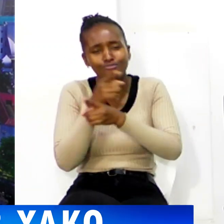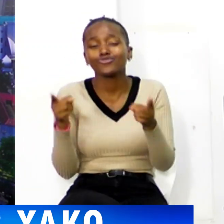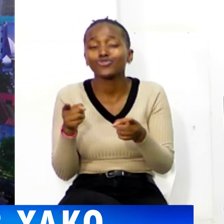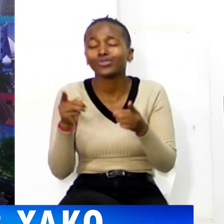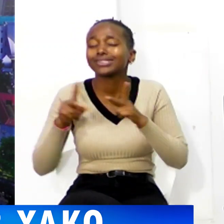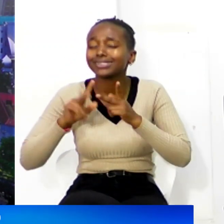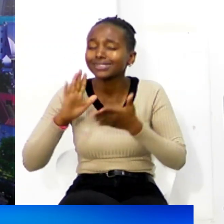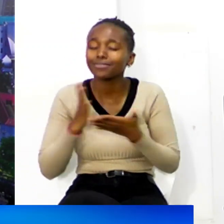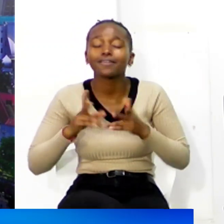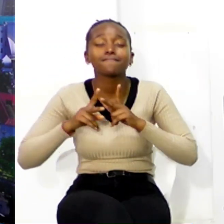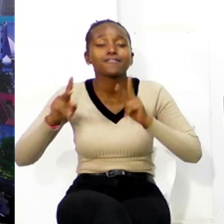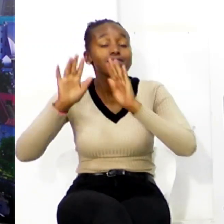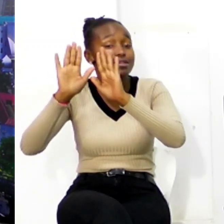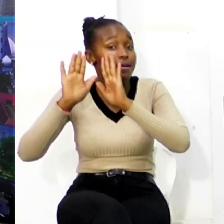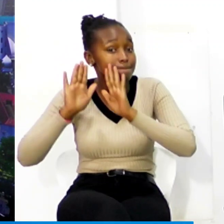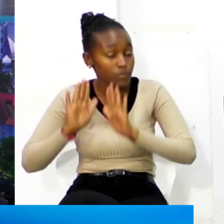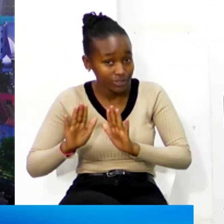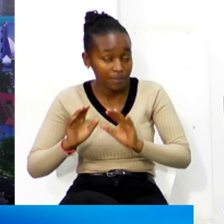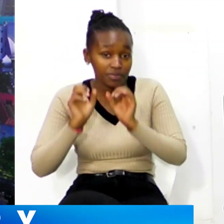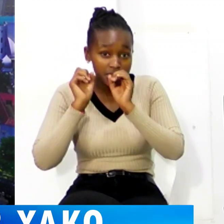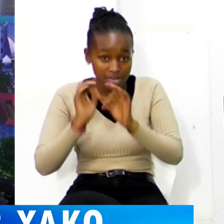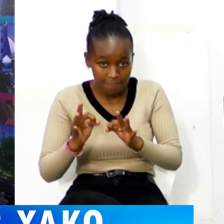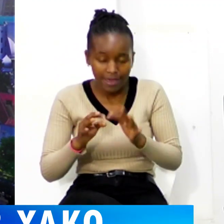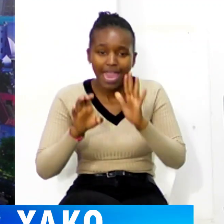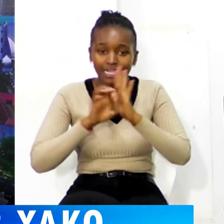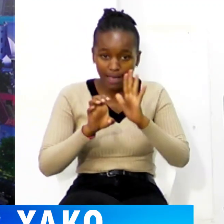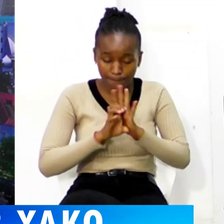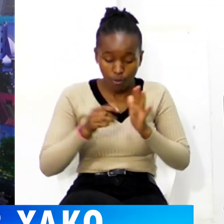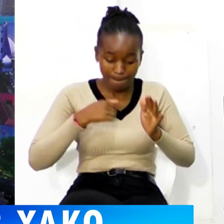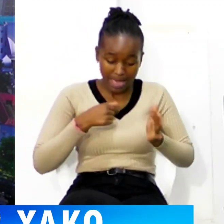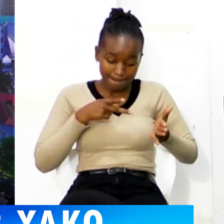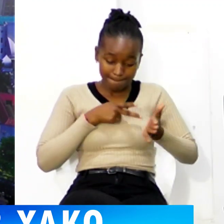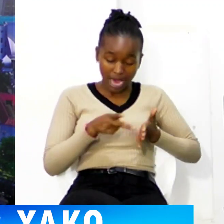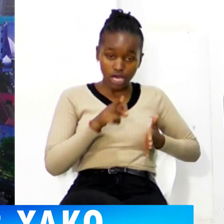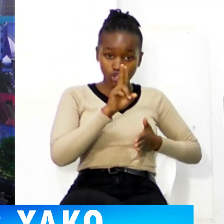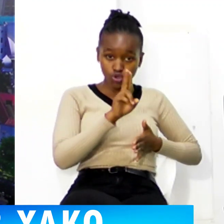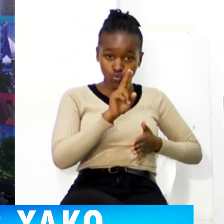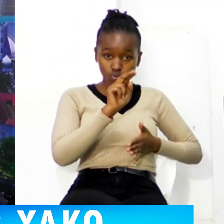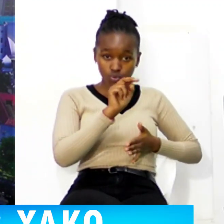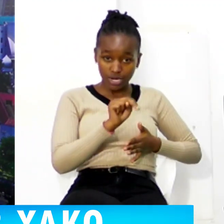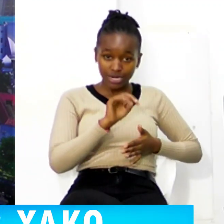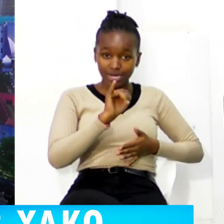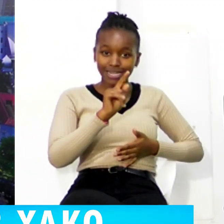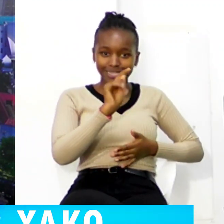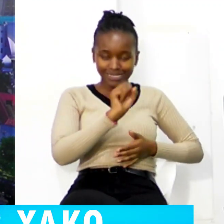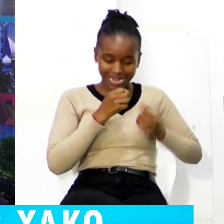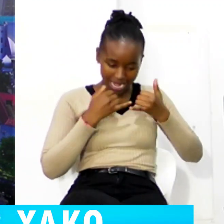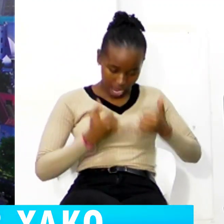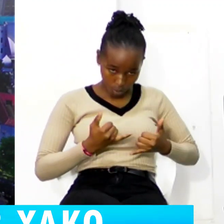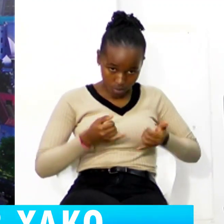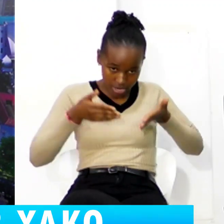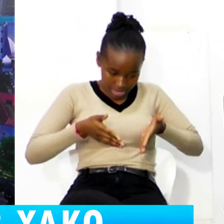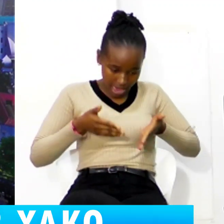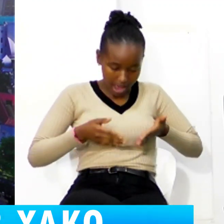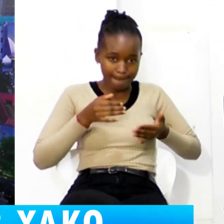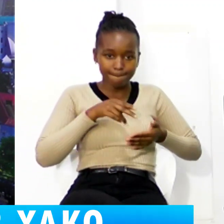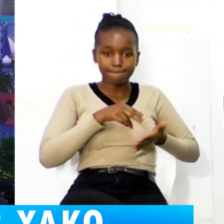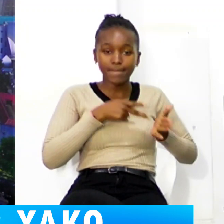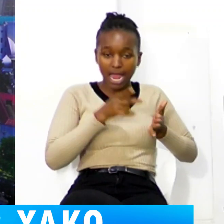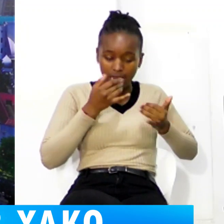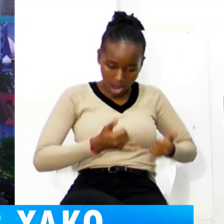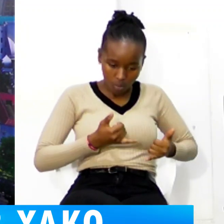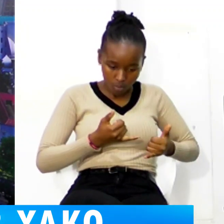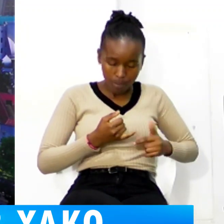phone, which you have not transferred the units into the meter. Yes. Please do so before you update